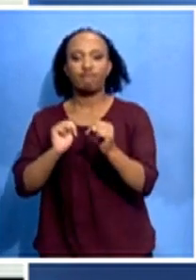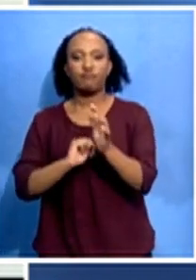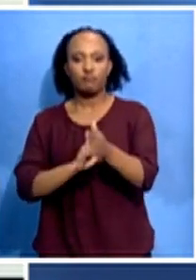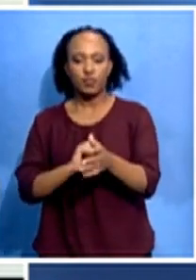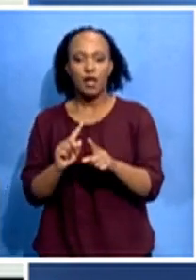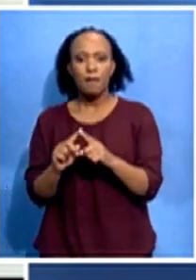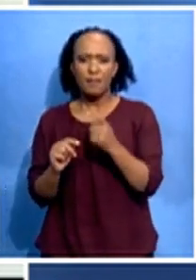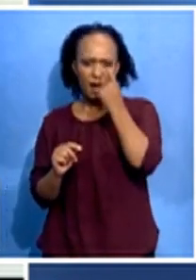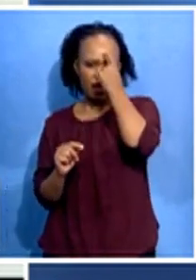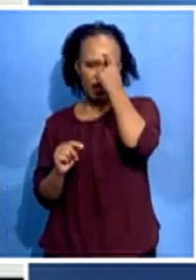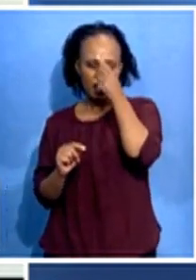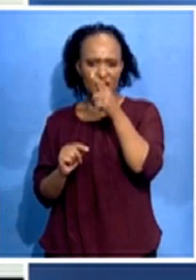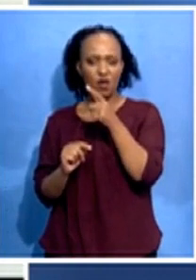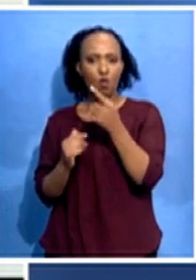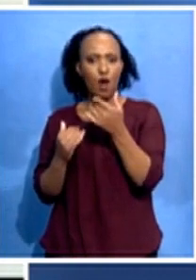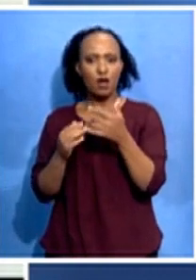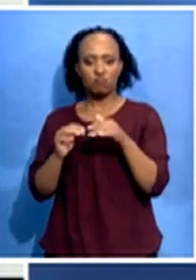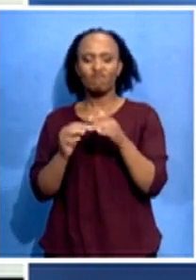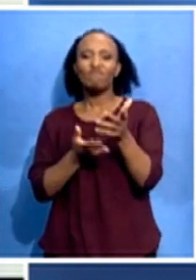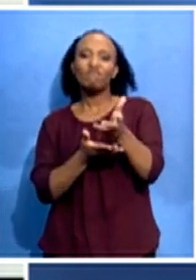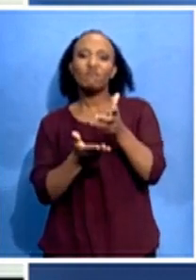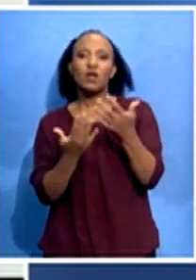discuss that just now.